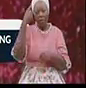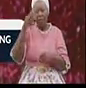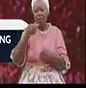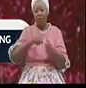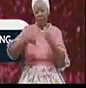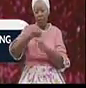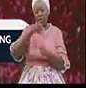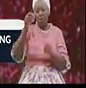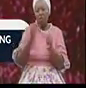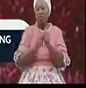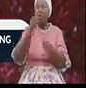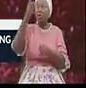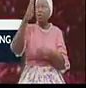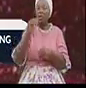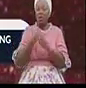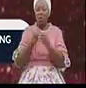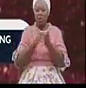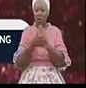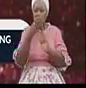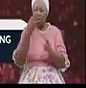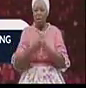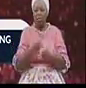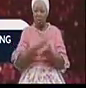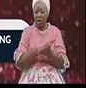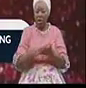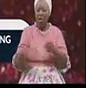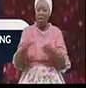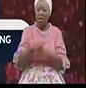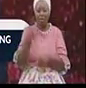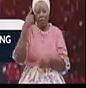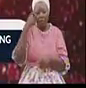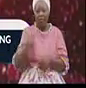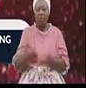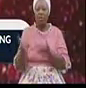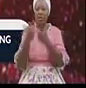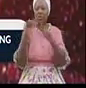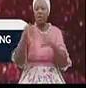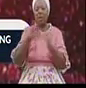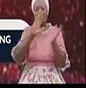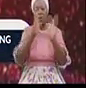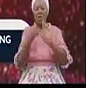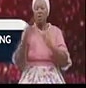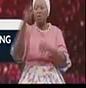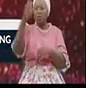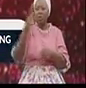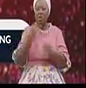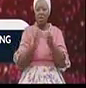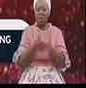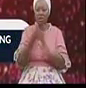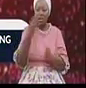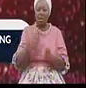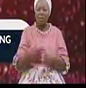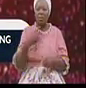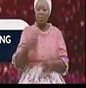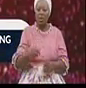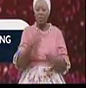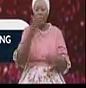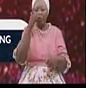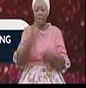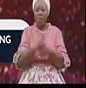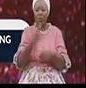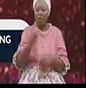Clean enough for staying, serving in the presence of God. The promised